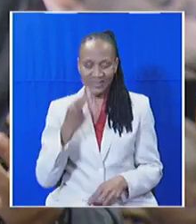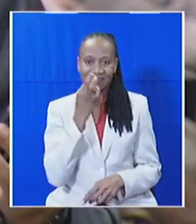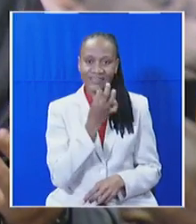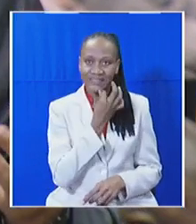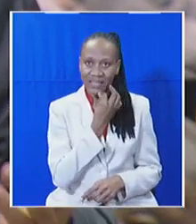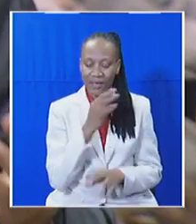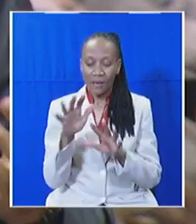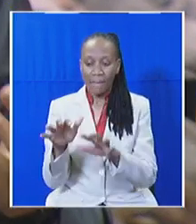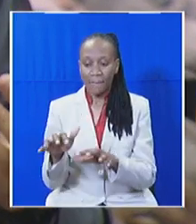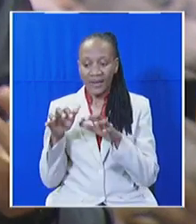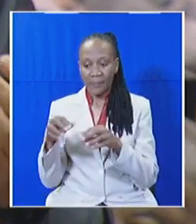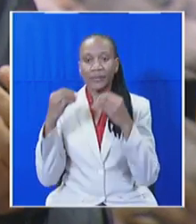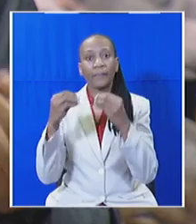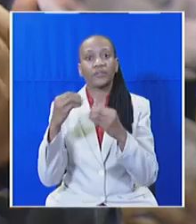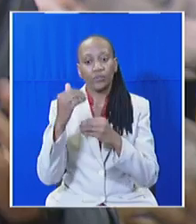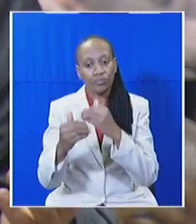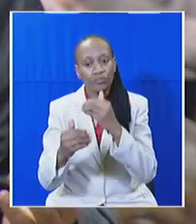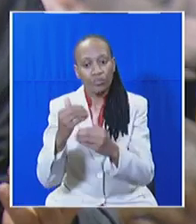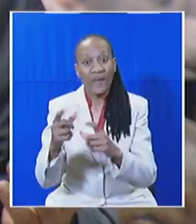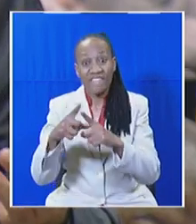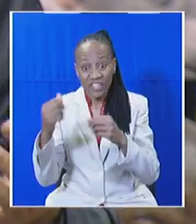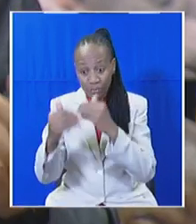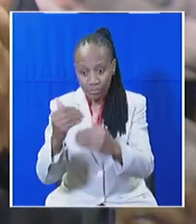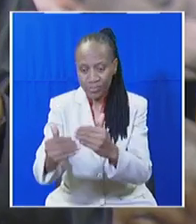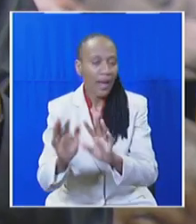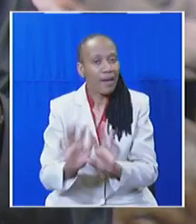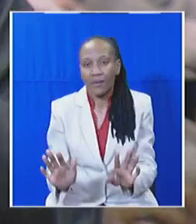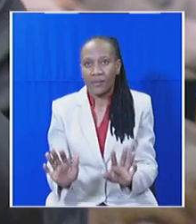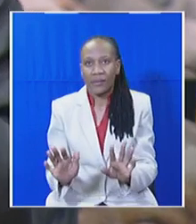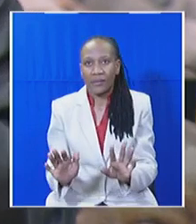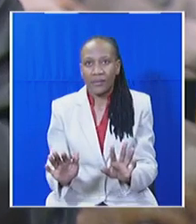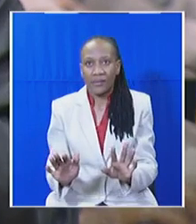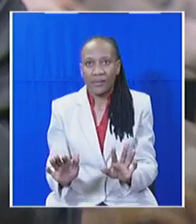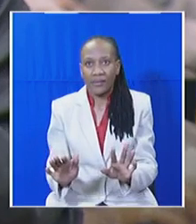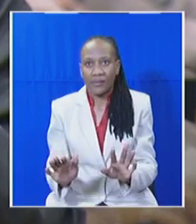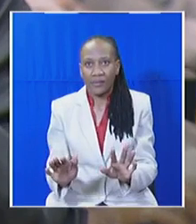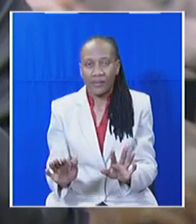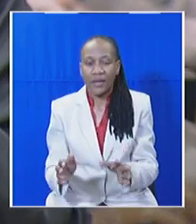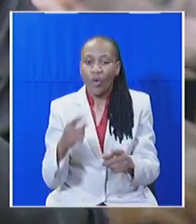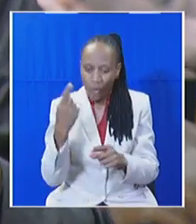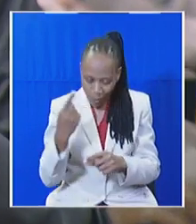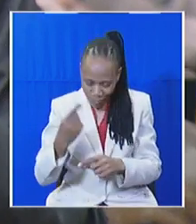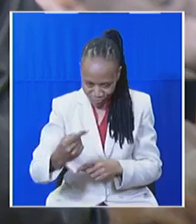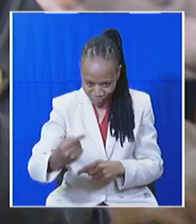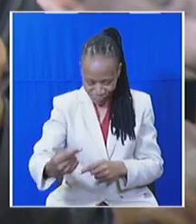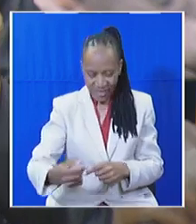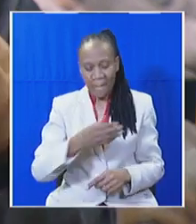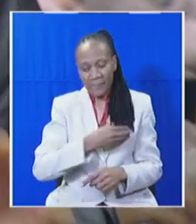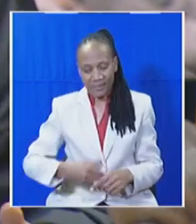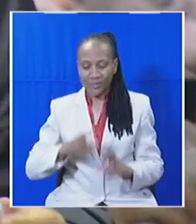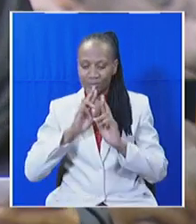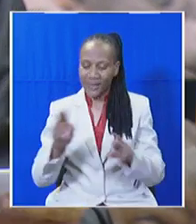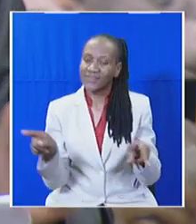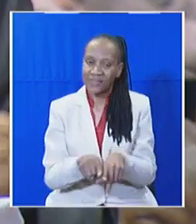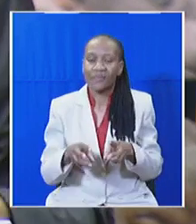busy with its own process and the process has not been finalised. That's what the essence of the President's questions were. But, Madam Speaker, the problem